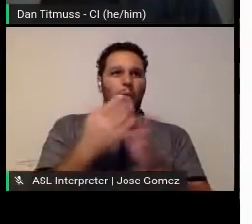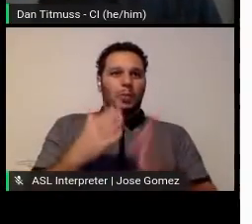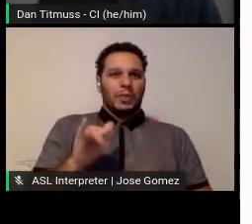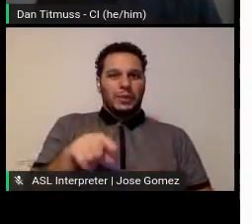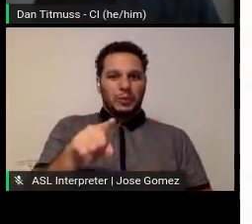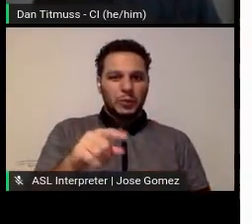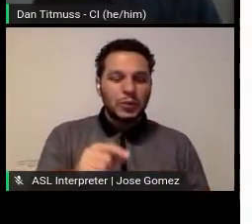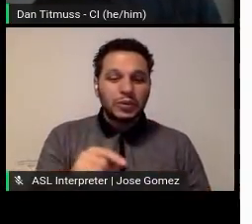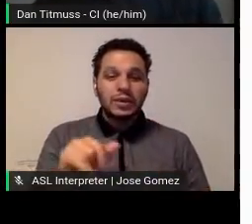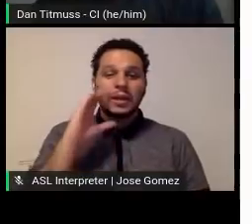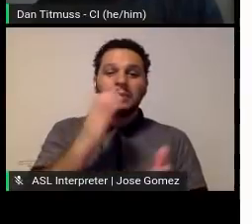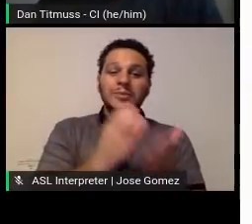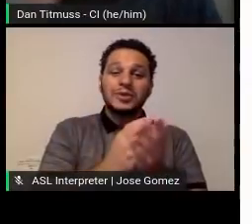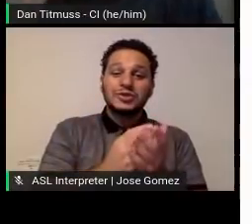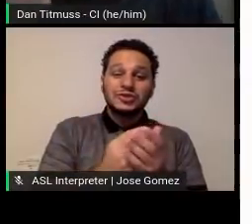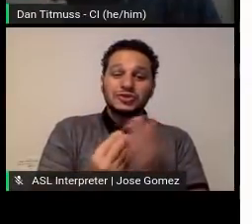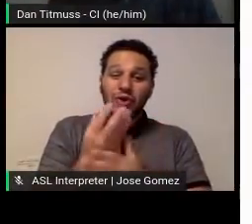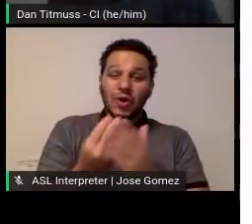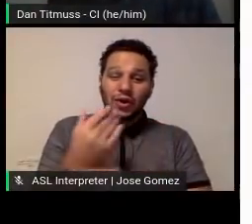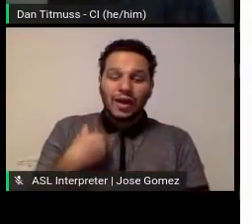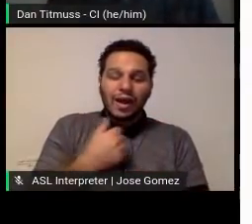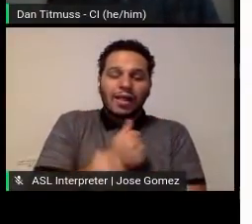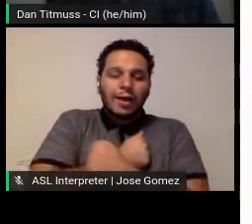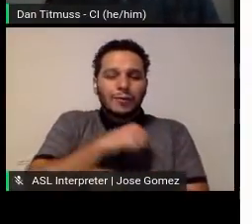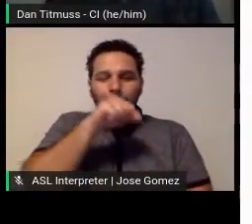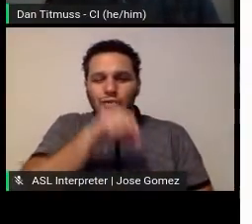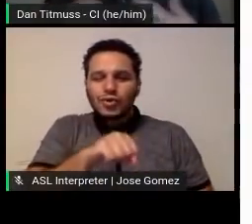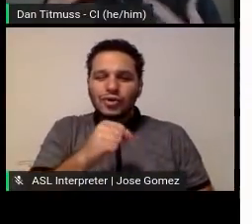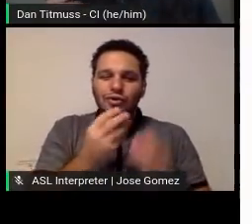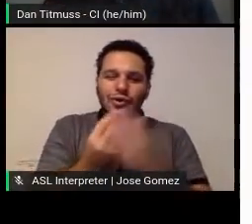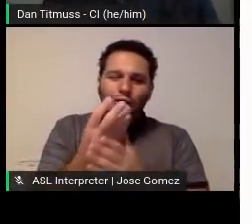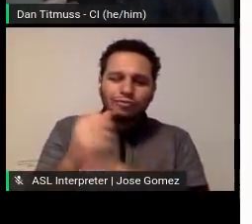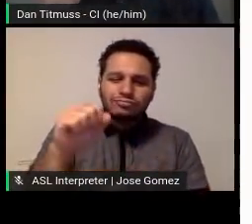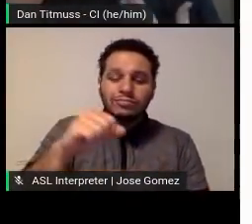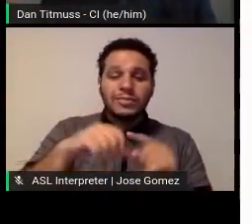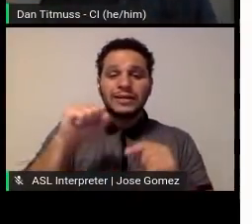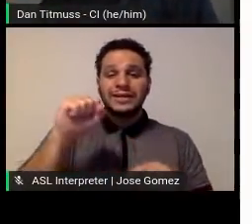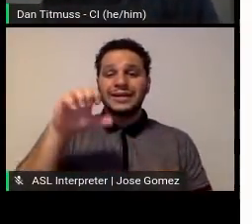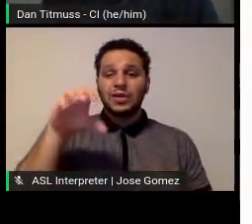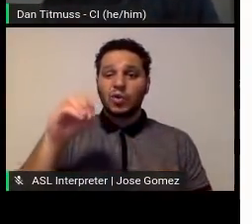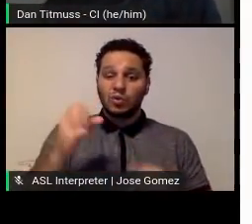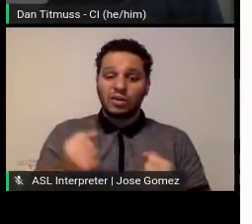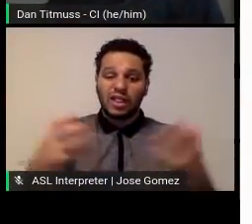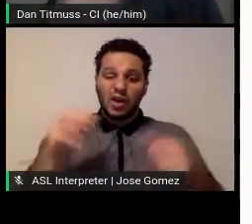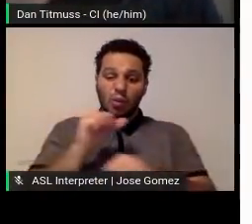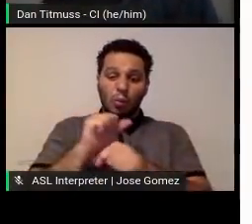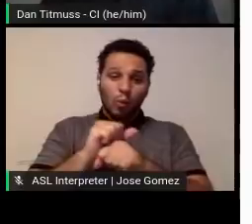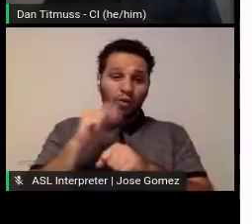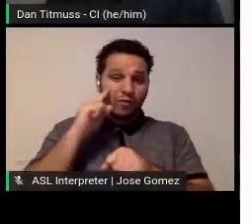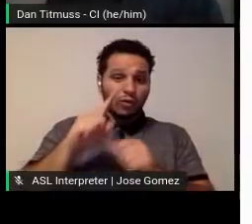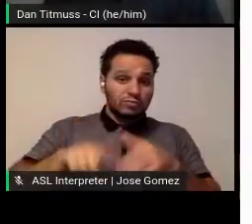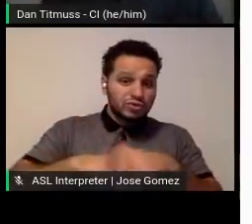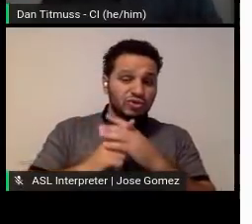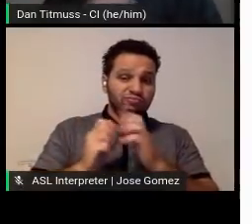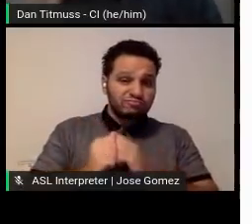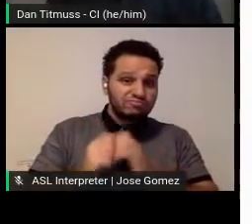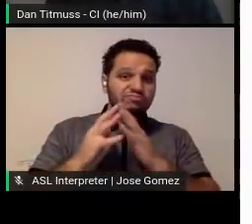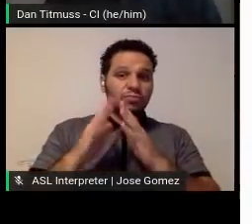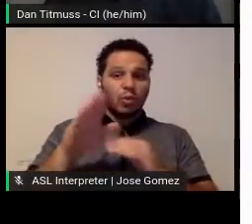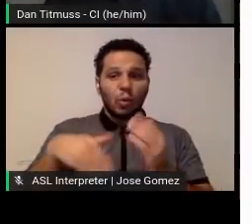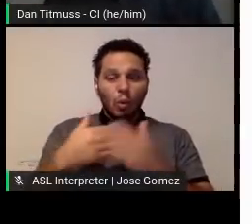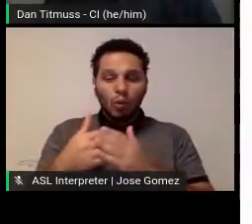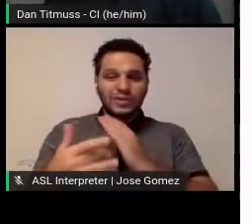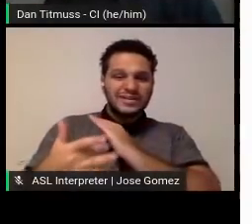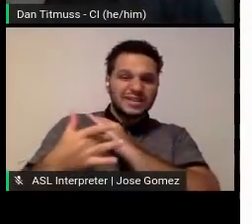a picture of gardening up on screen here. And like gardening, SEO takes a lot to start, as it often requires overhauling all the technical stuff